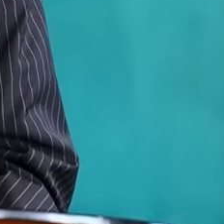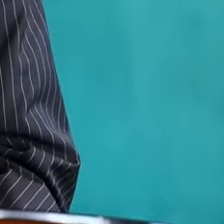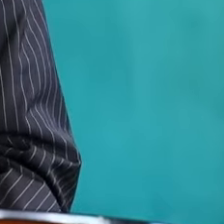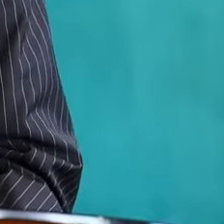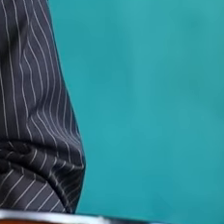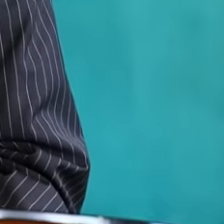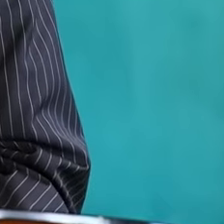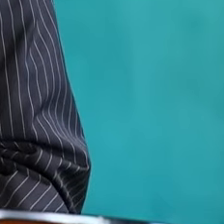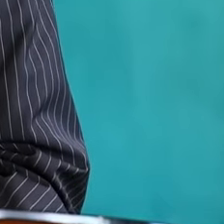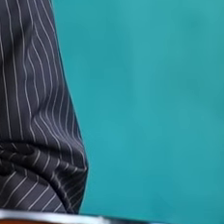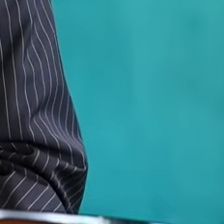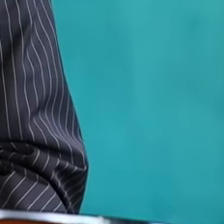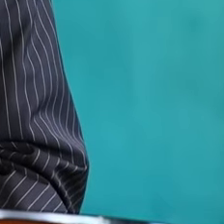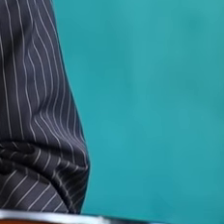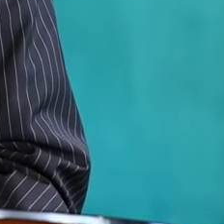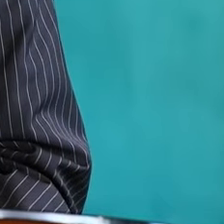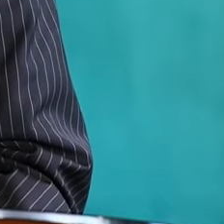Lord Jesus Christ.